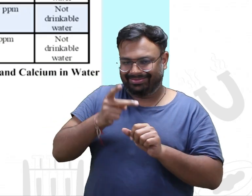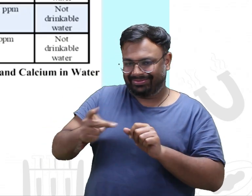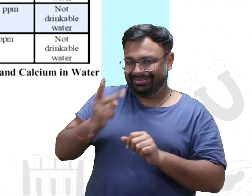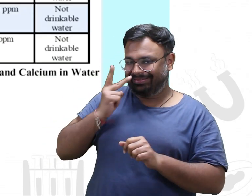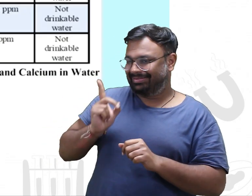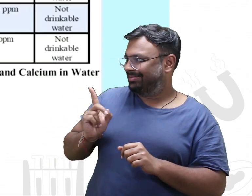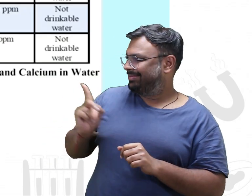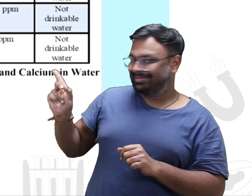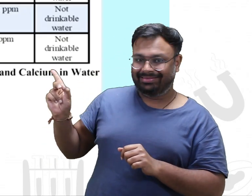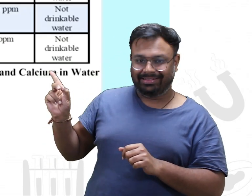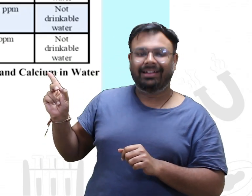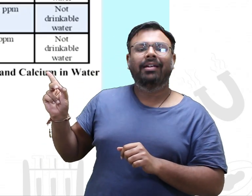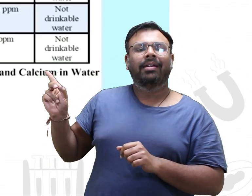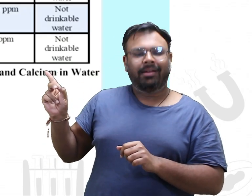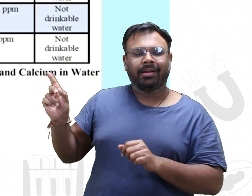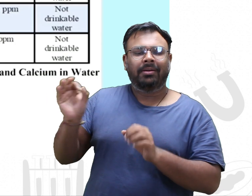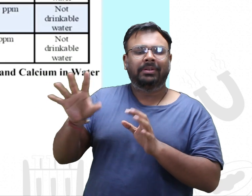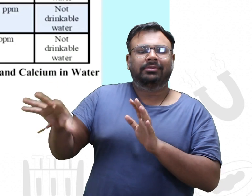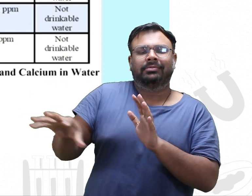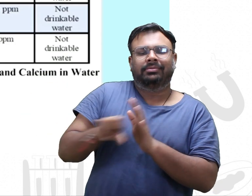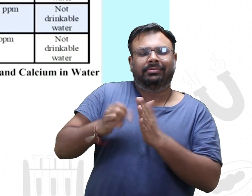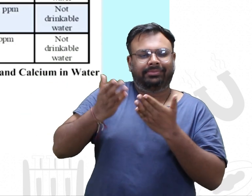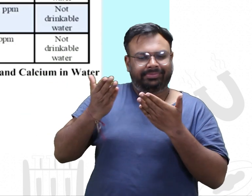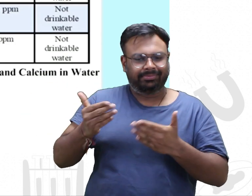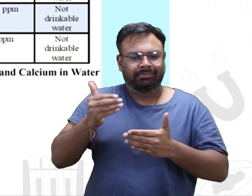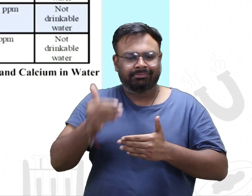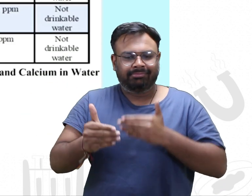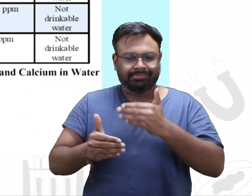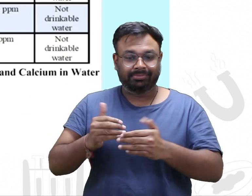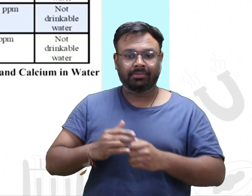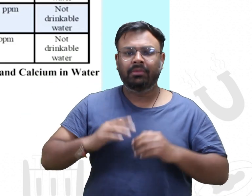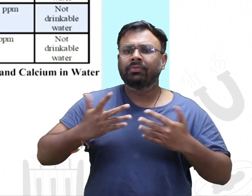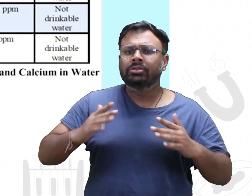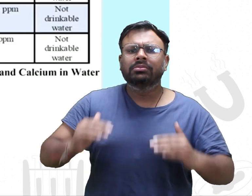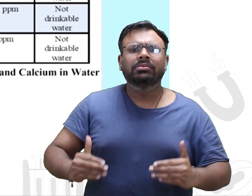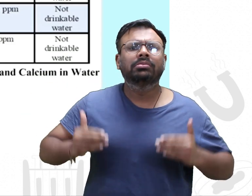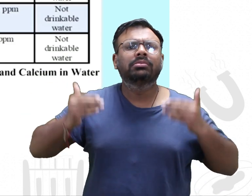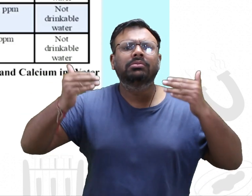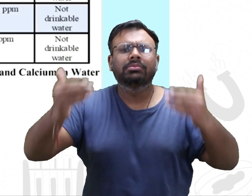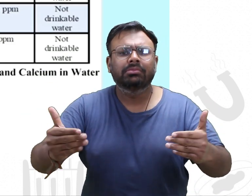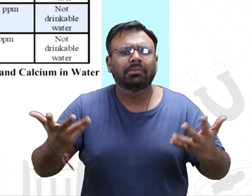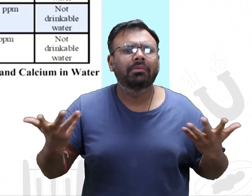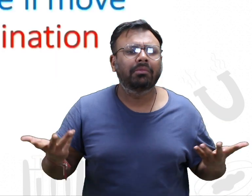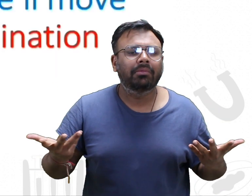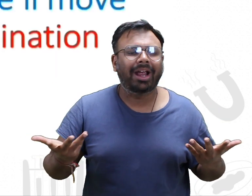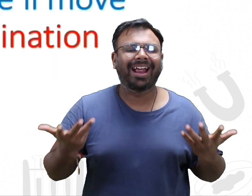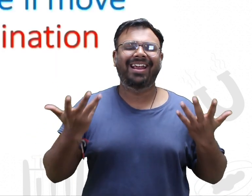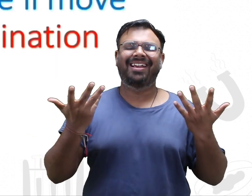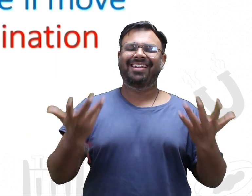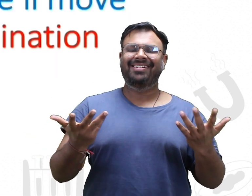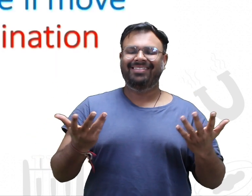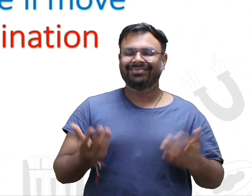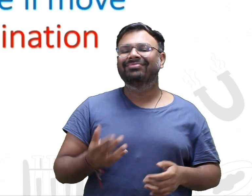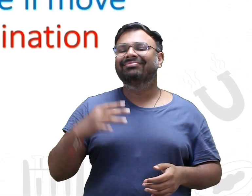deionization, ion exchange and electrodialysis. This concludes the analysis of water contamination. Next, we